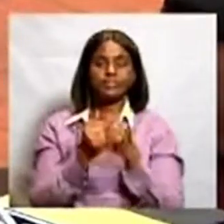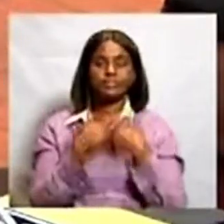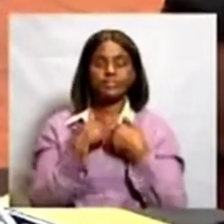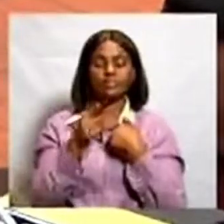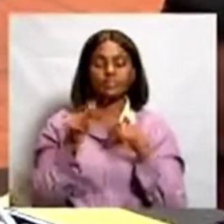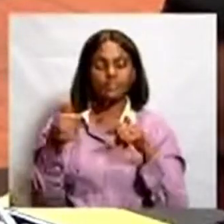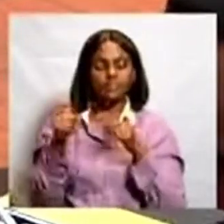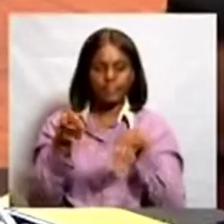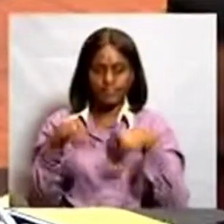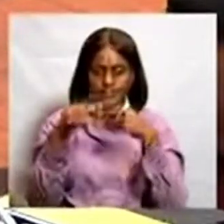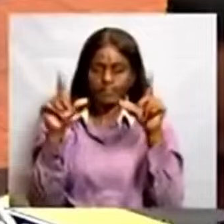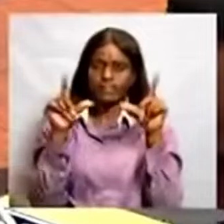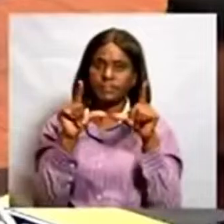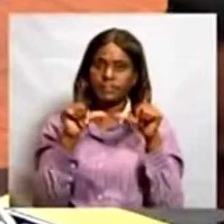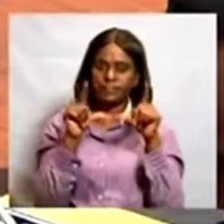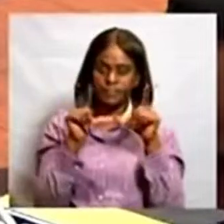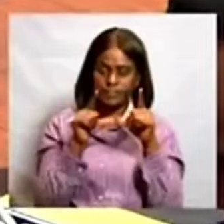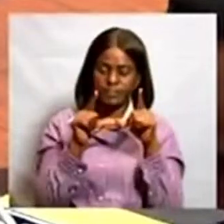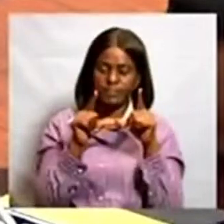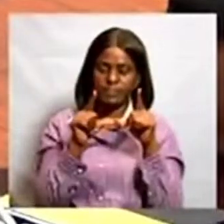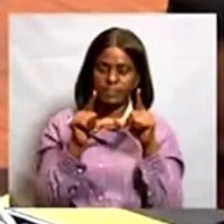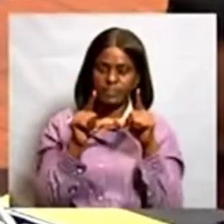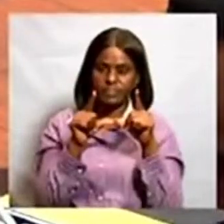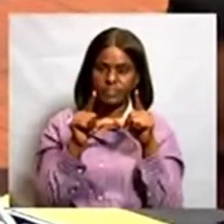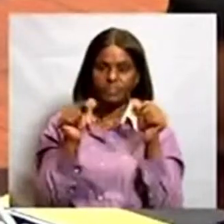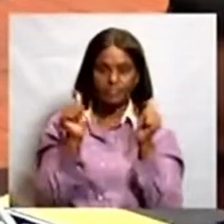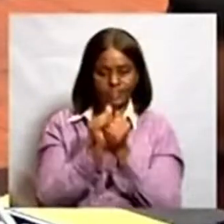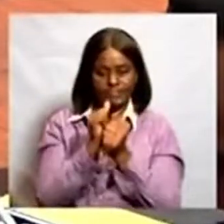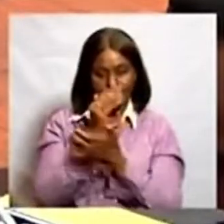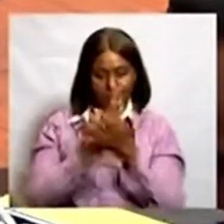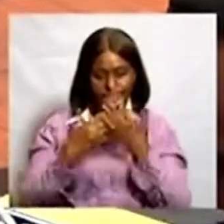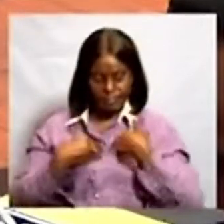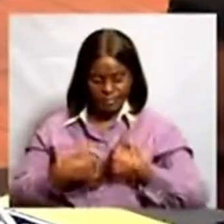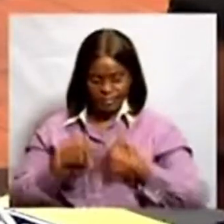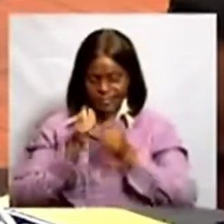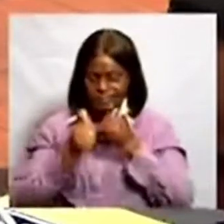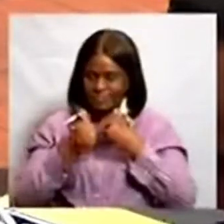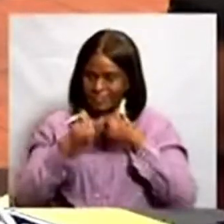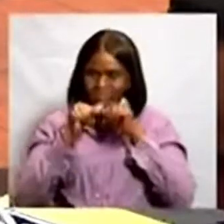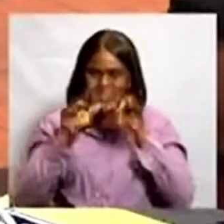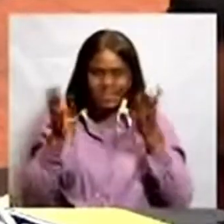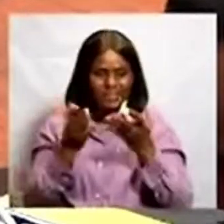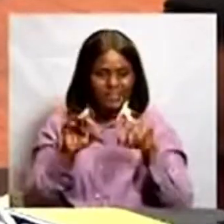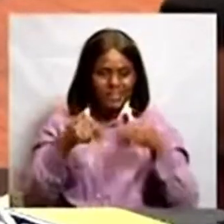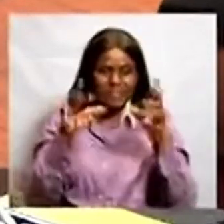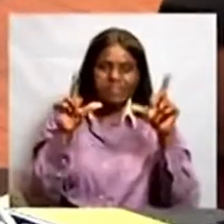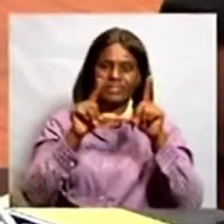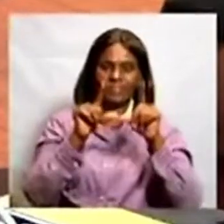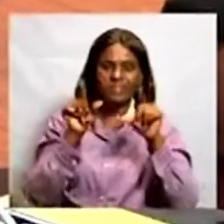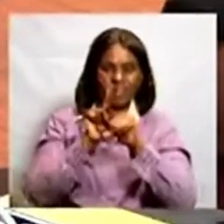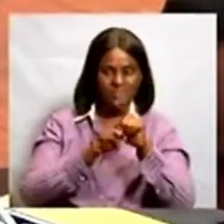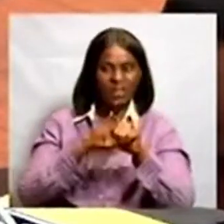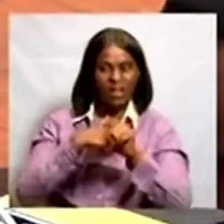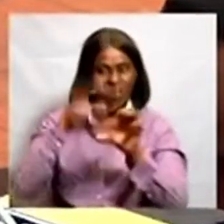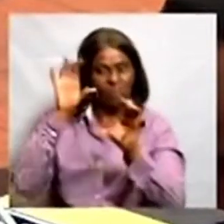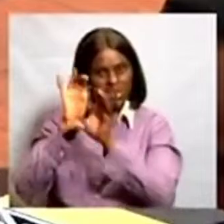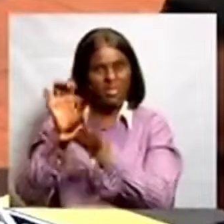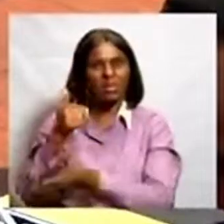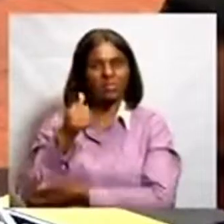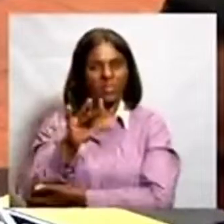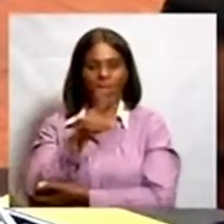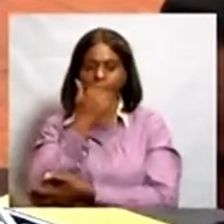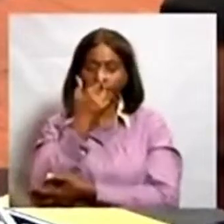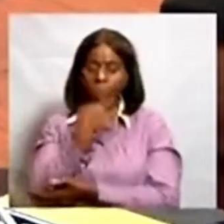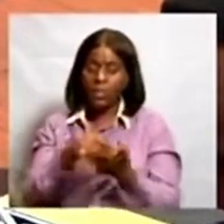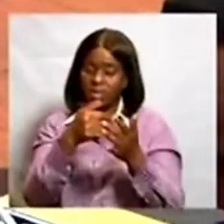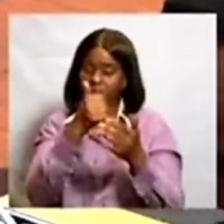They give a license with somebody that has nothing. Because when you're giving a license, there are conditions. You must have